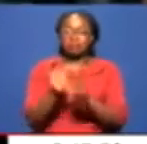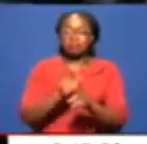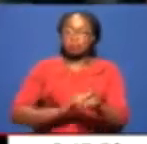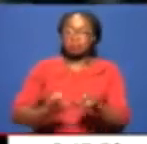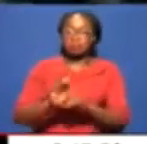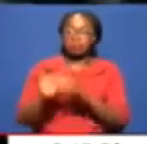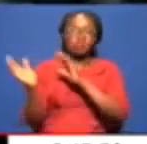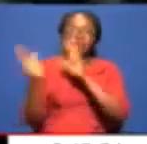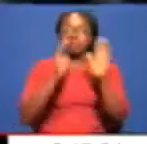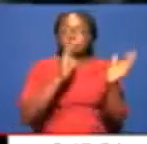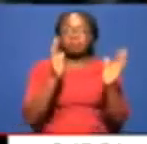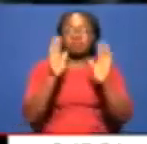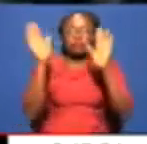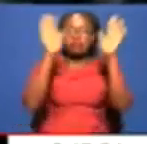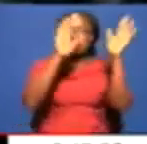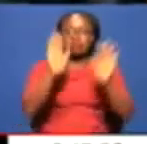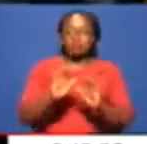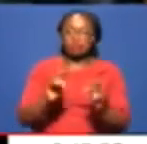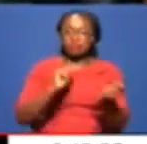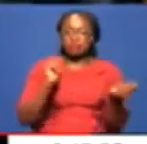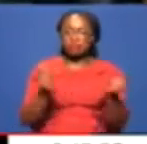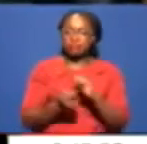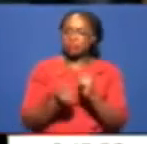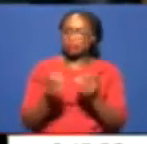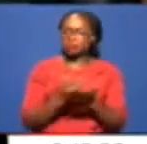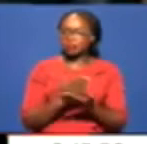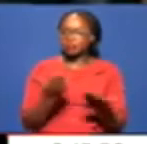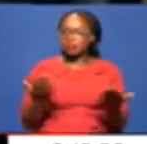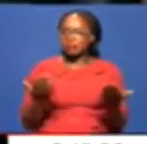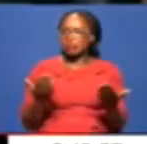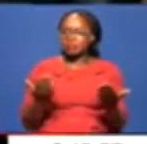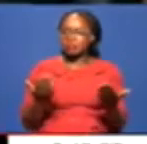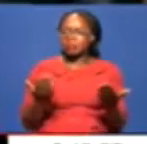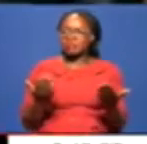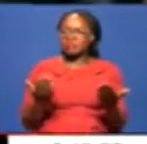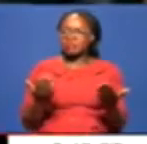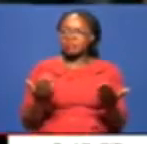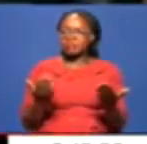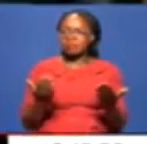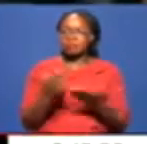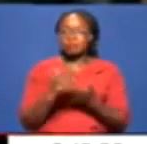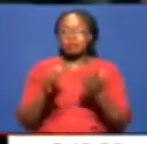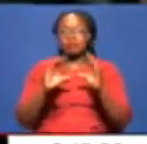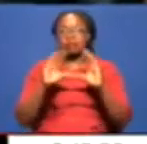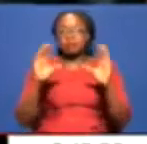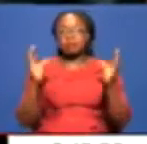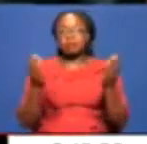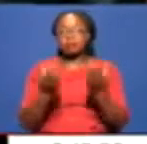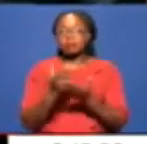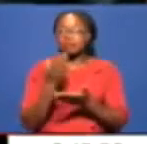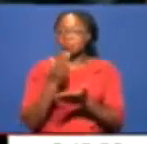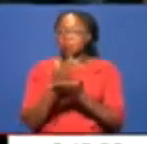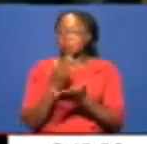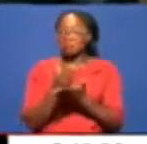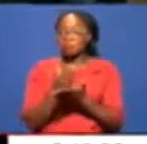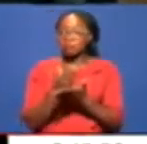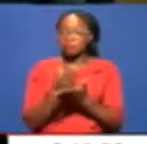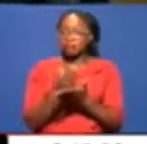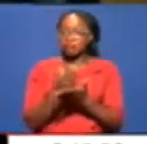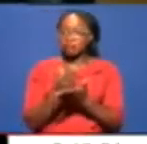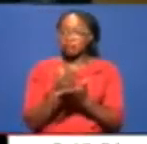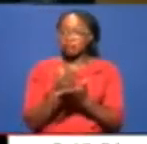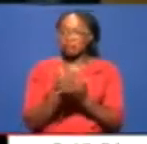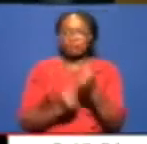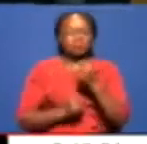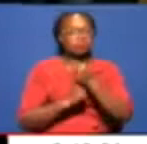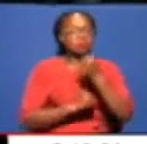is something that is indeed a part of the world and is indeed fundamental